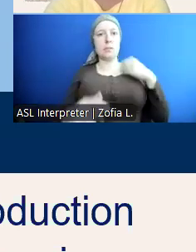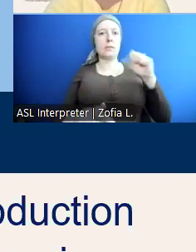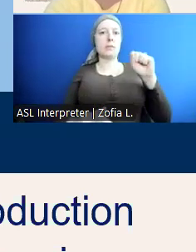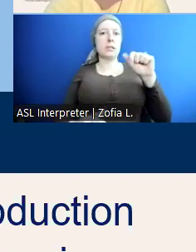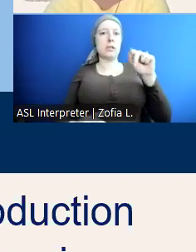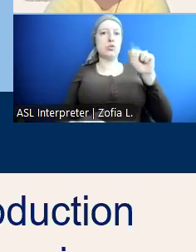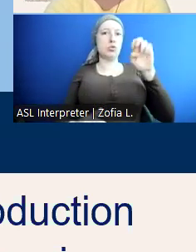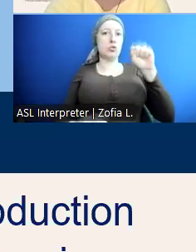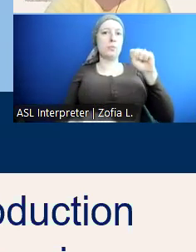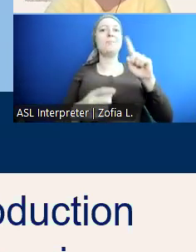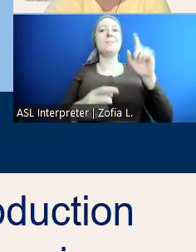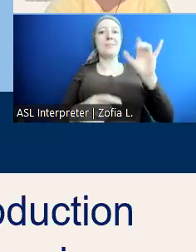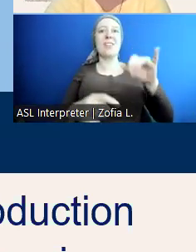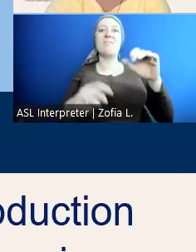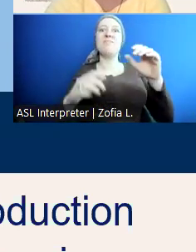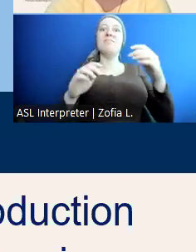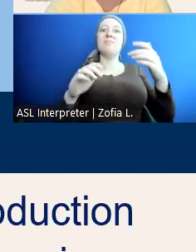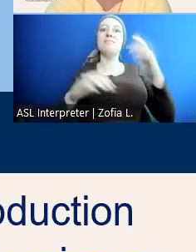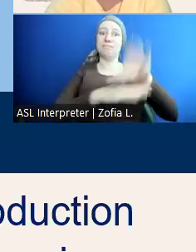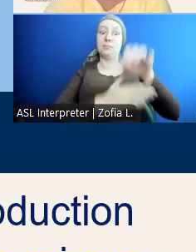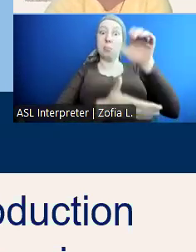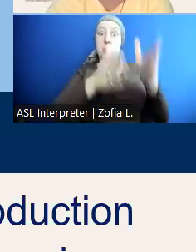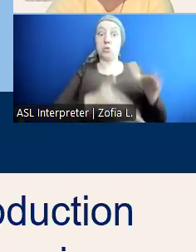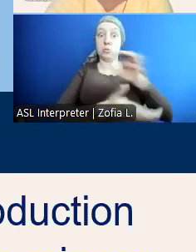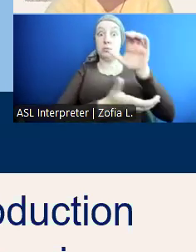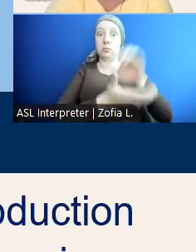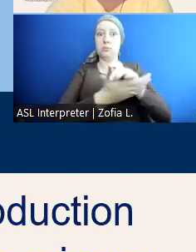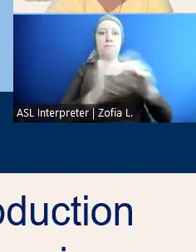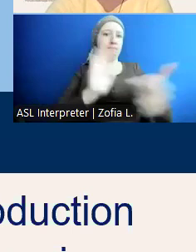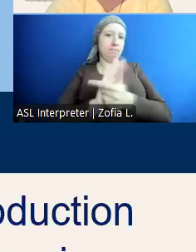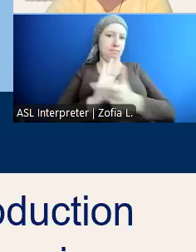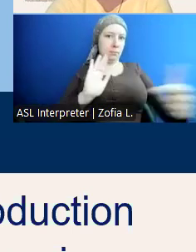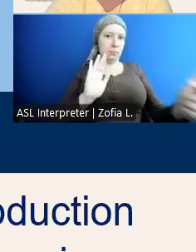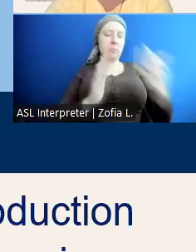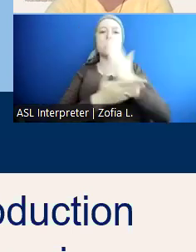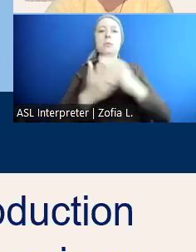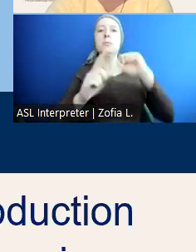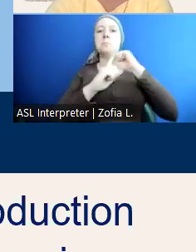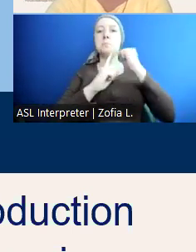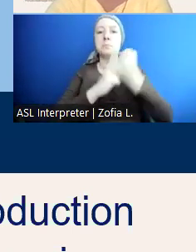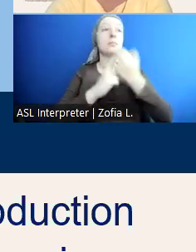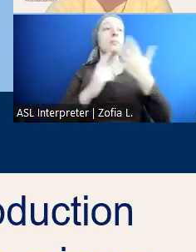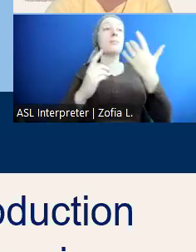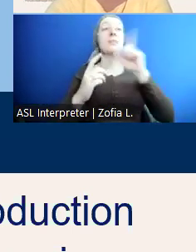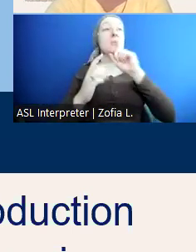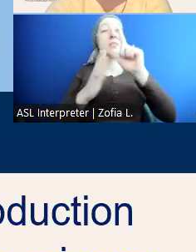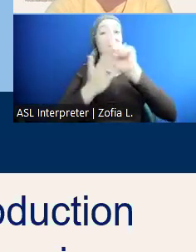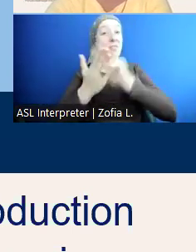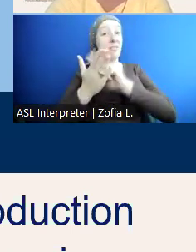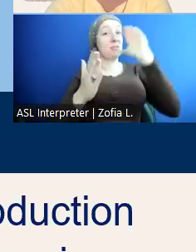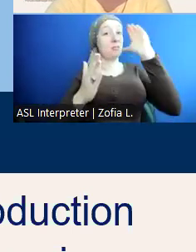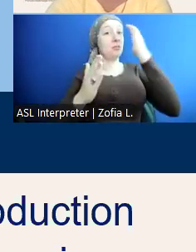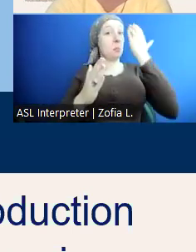criminalize forcing someone into marriage in some circumstances, you know, these laws seem to